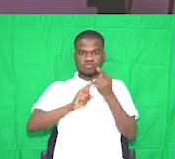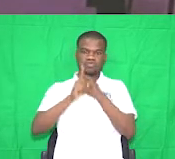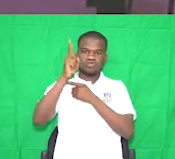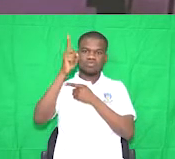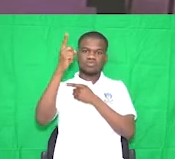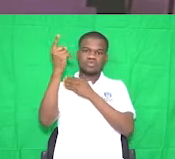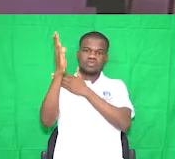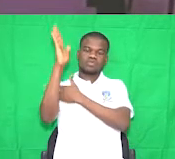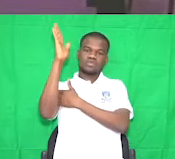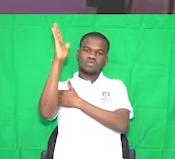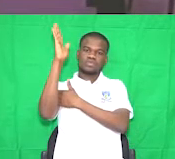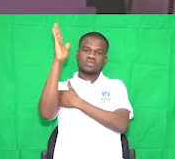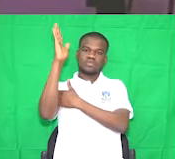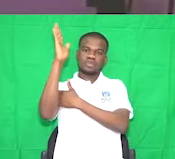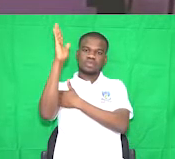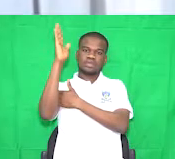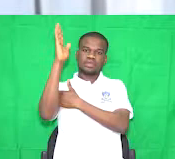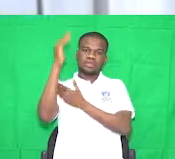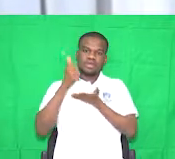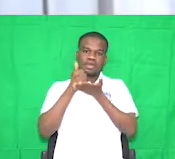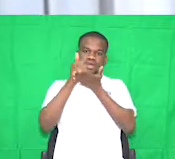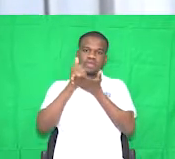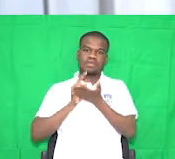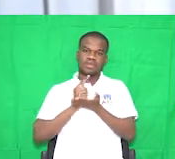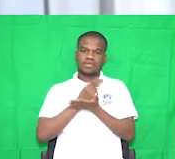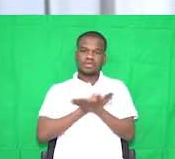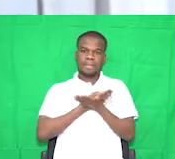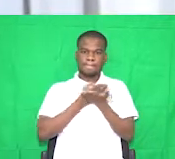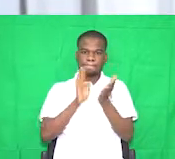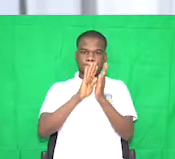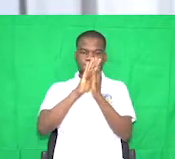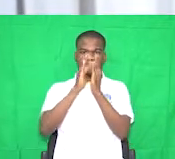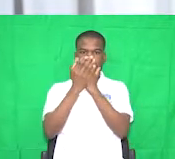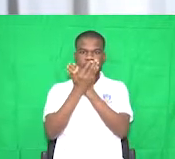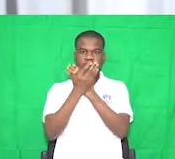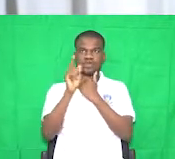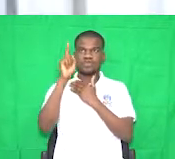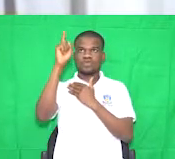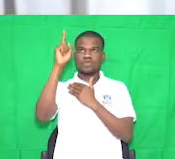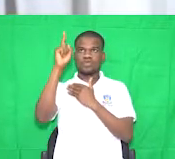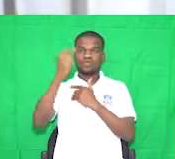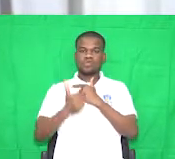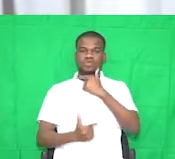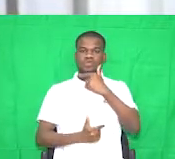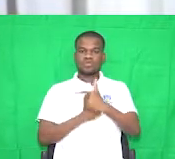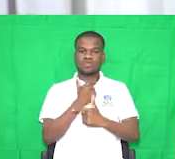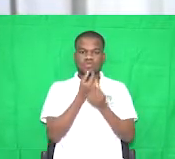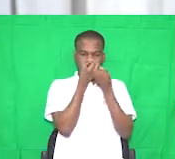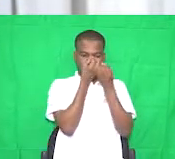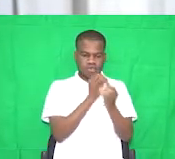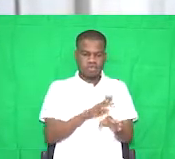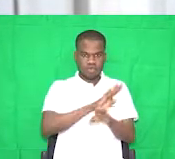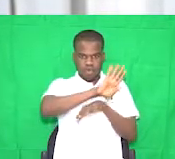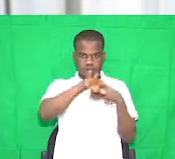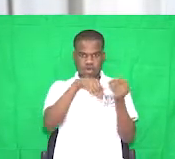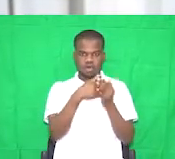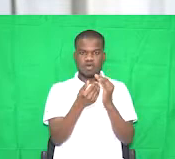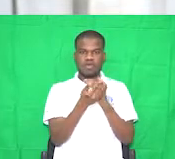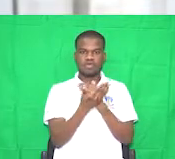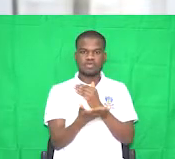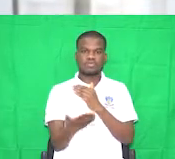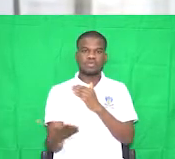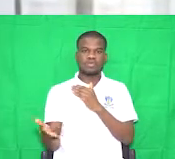you and enable us by your grace to obey you in all things and